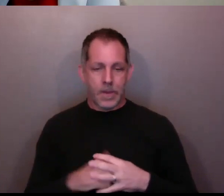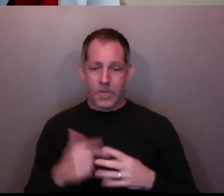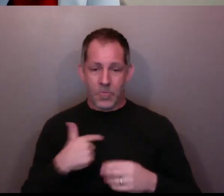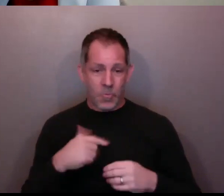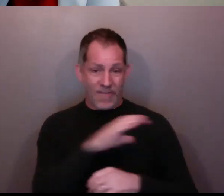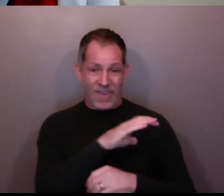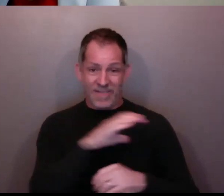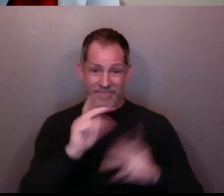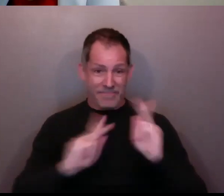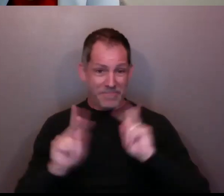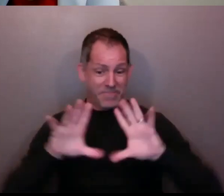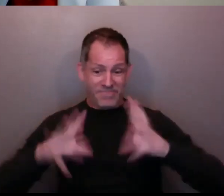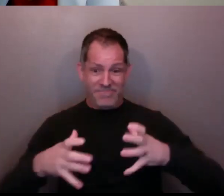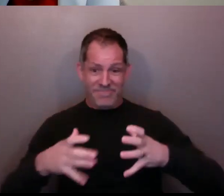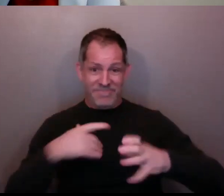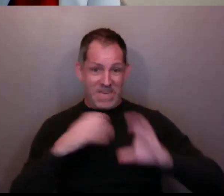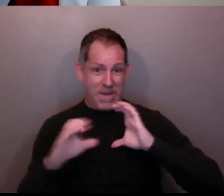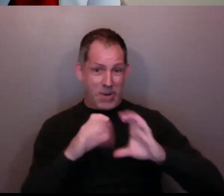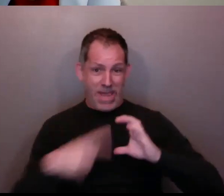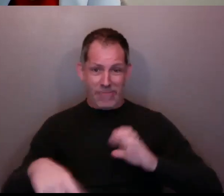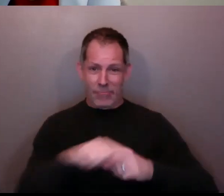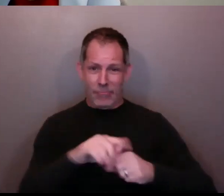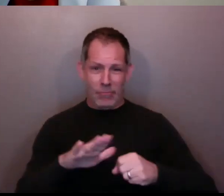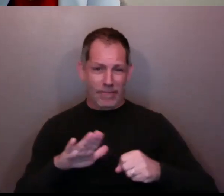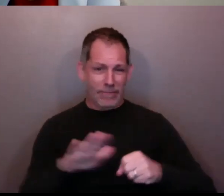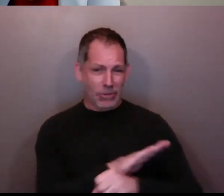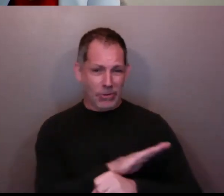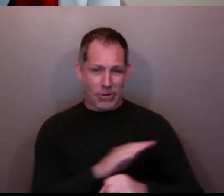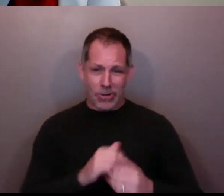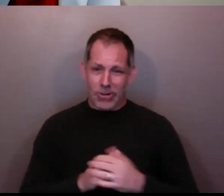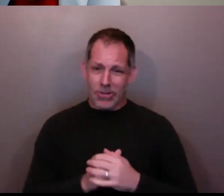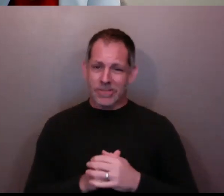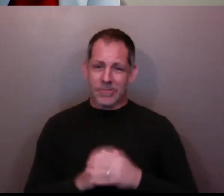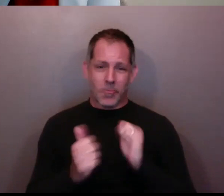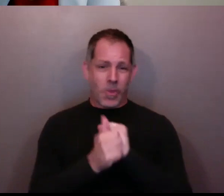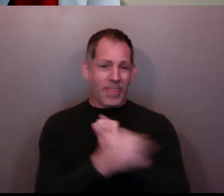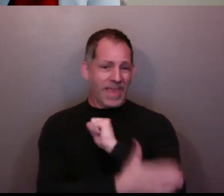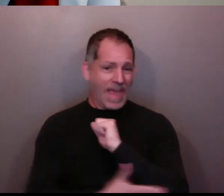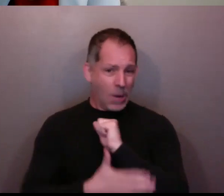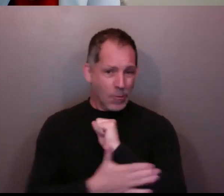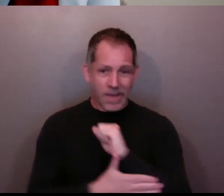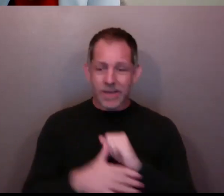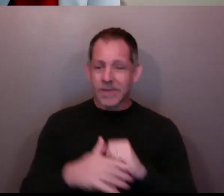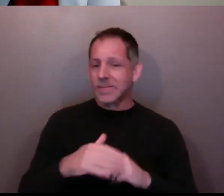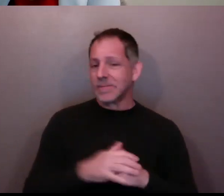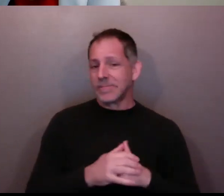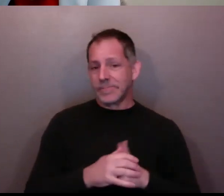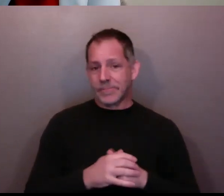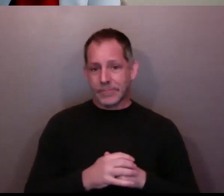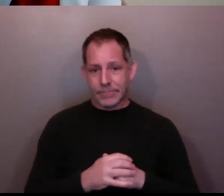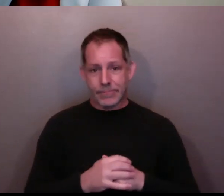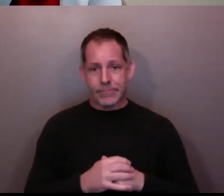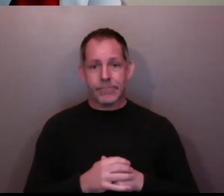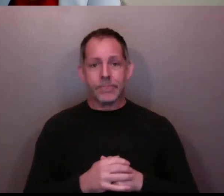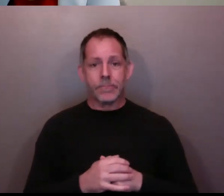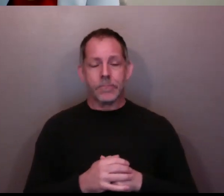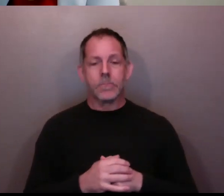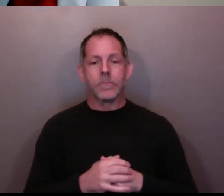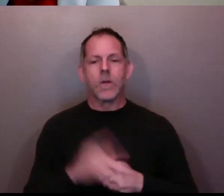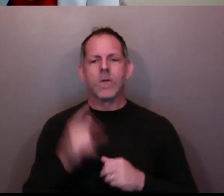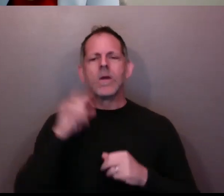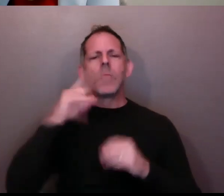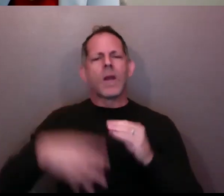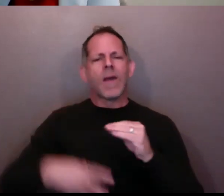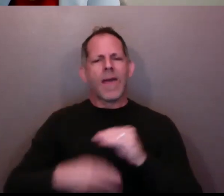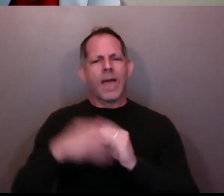with the county's communications team. Yeah, I'd just add on to that. We did not sort of allocate a